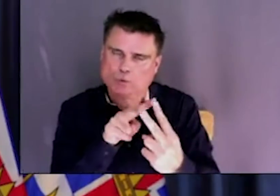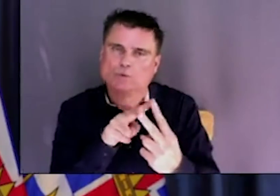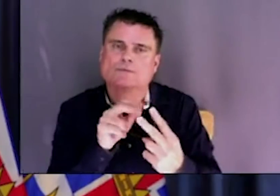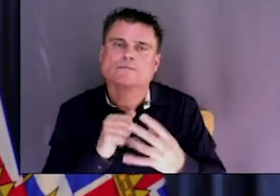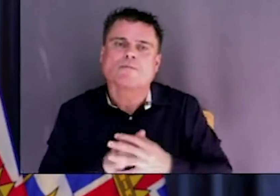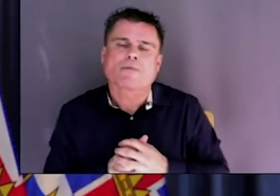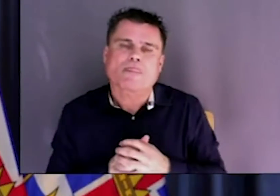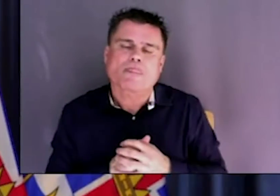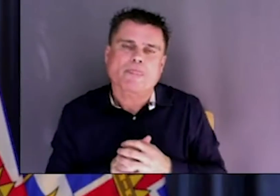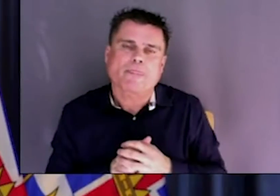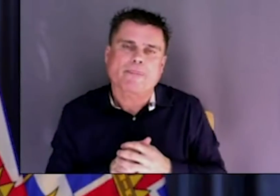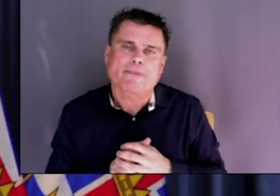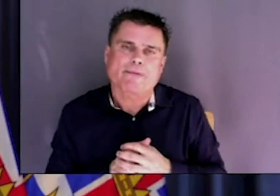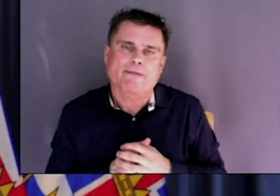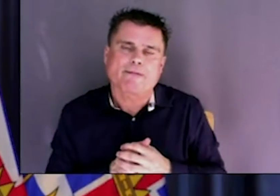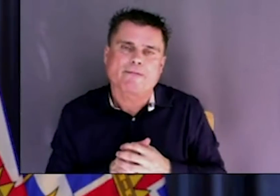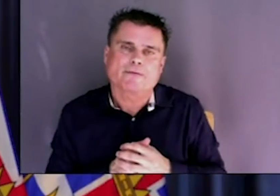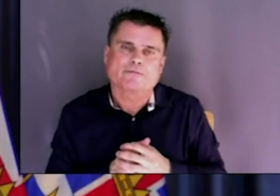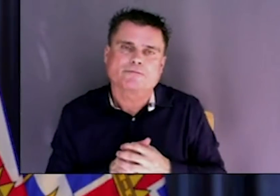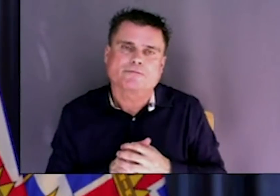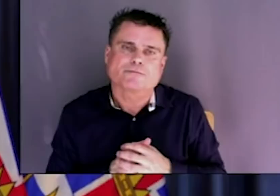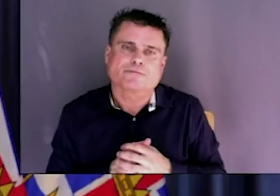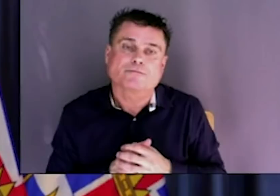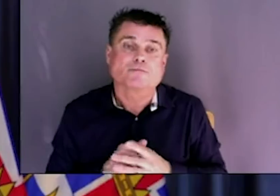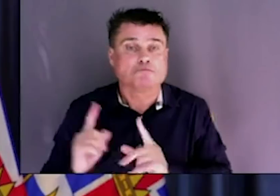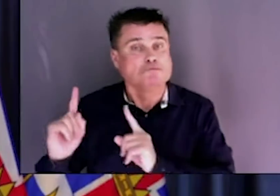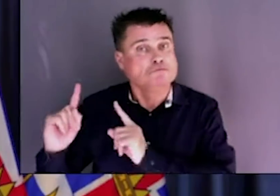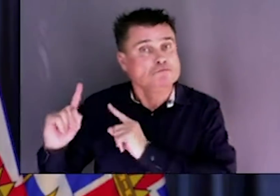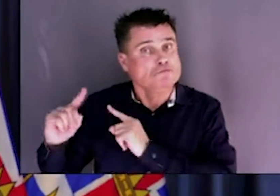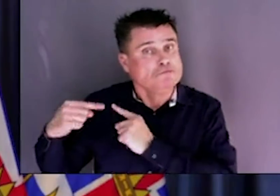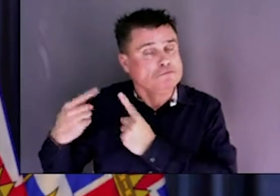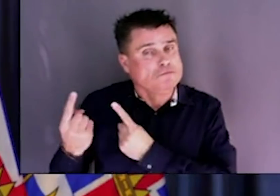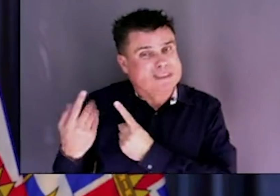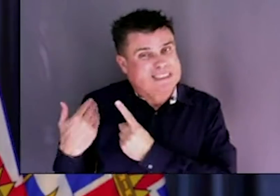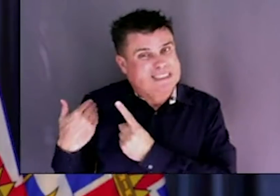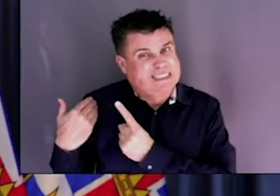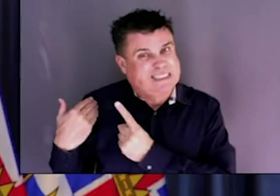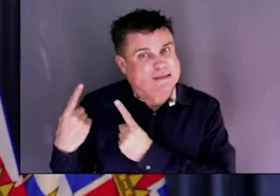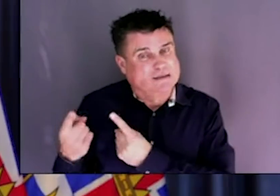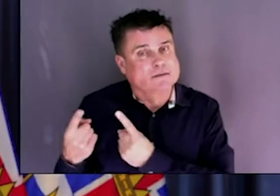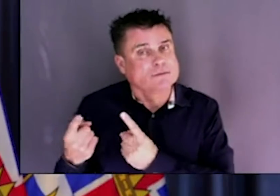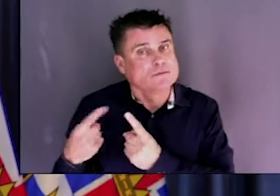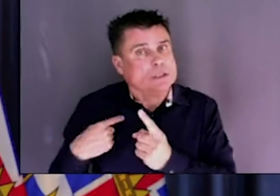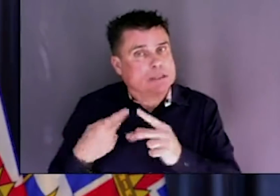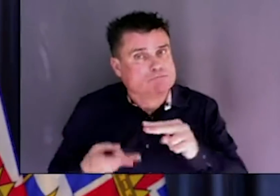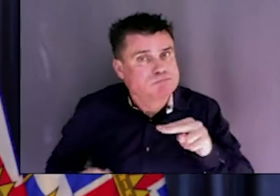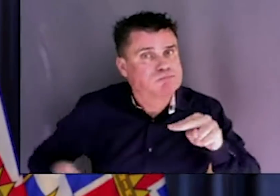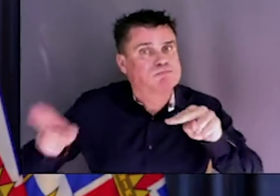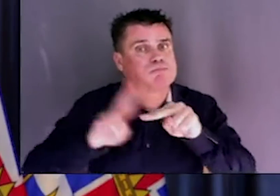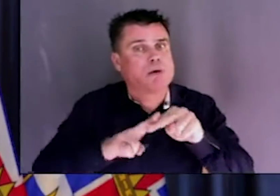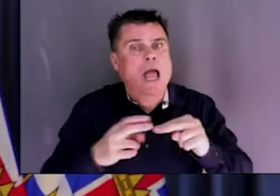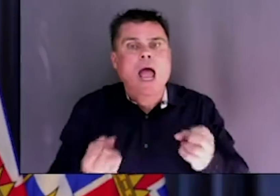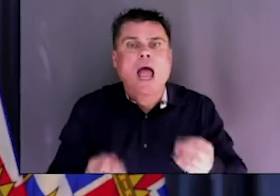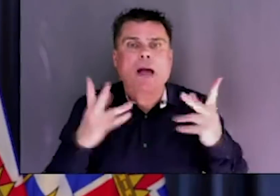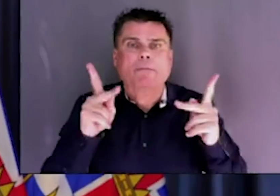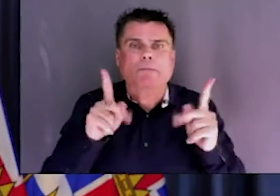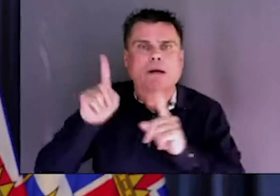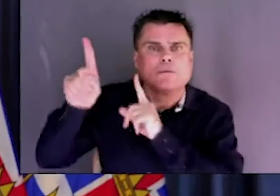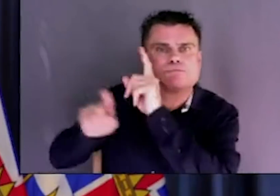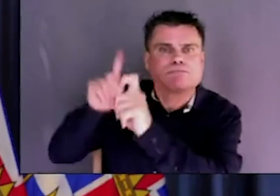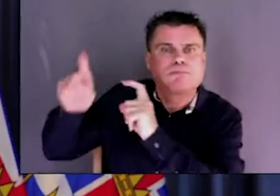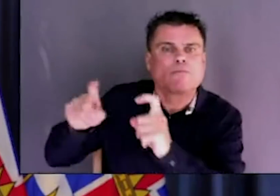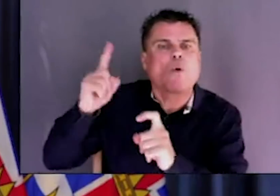a significant spike in requests from political parties. It's my view that those requests are not designed